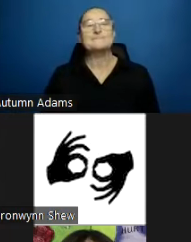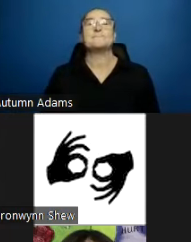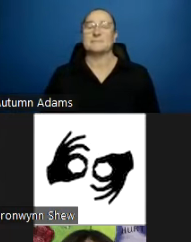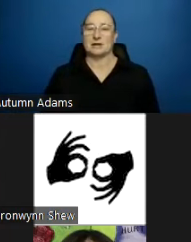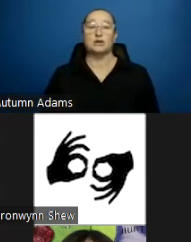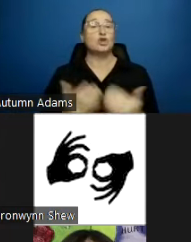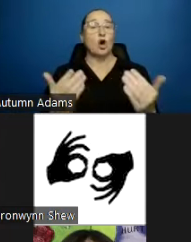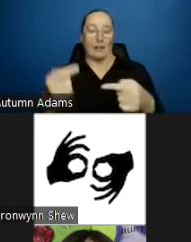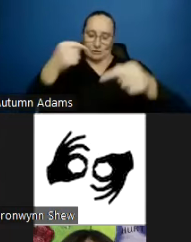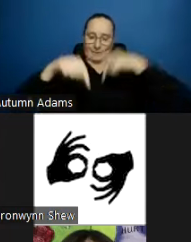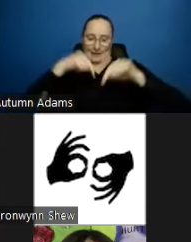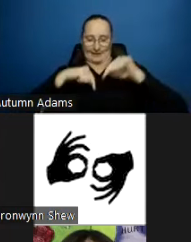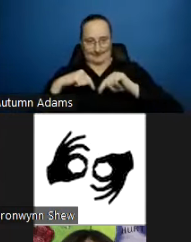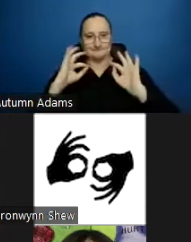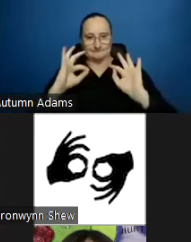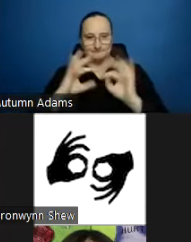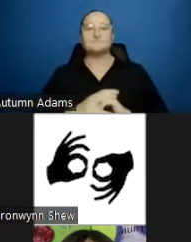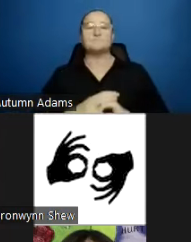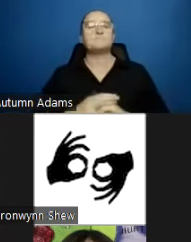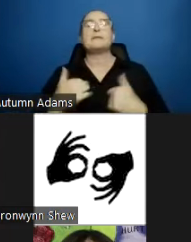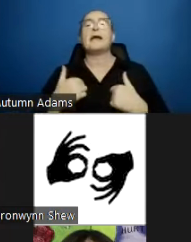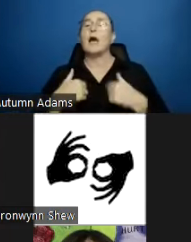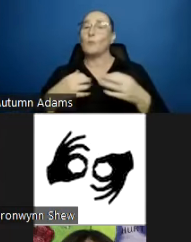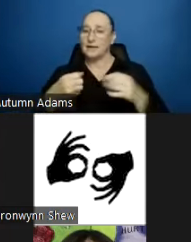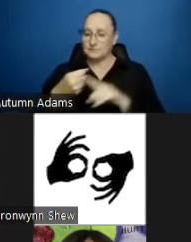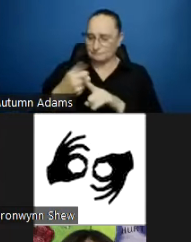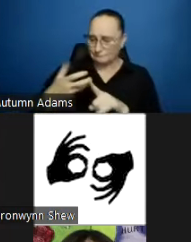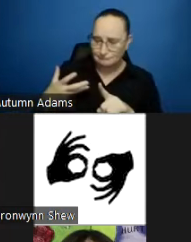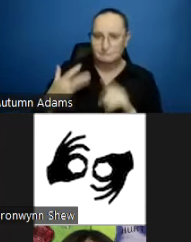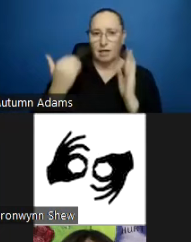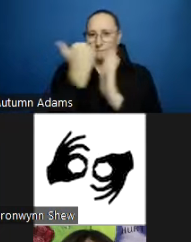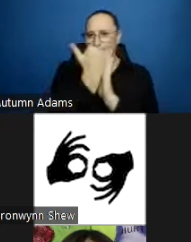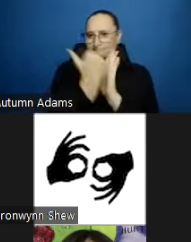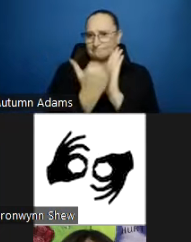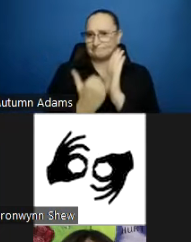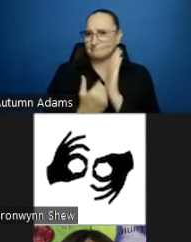back. So I was explaining the contents of this webinar.